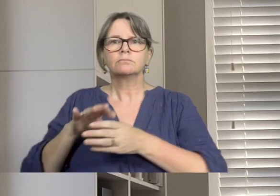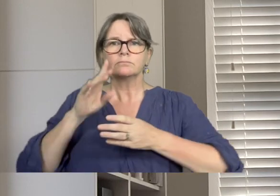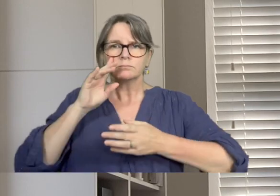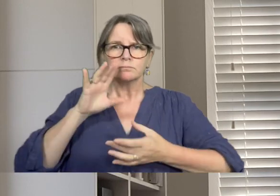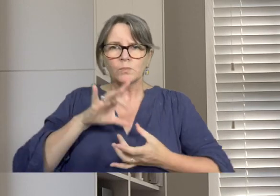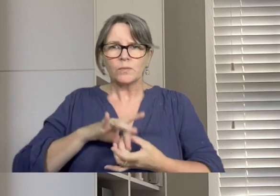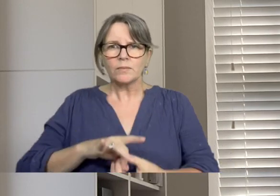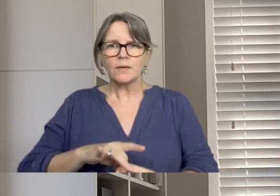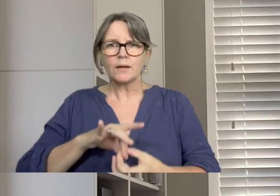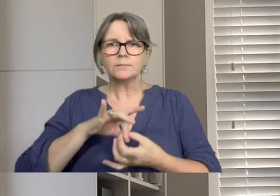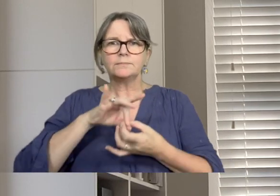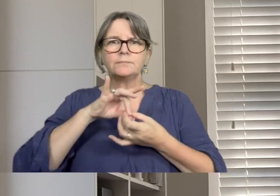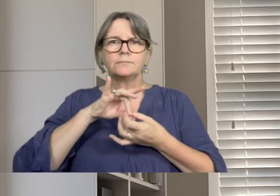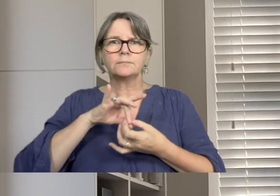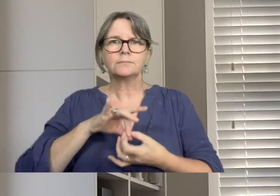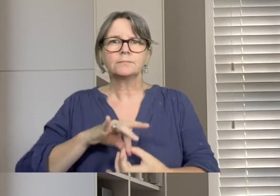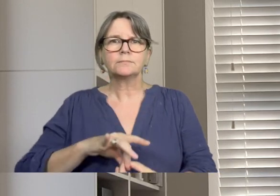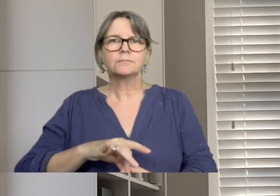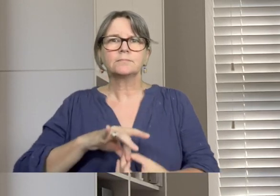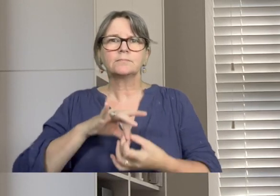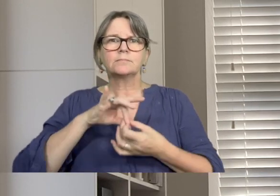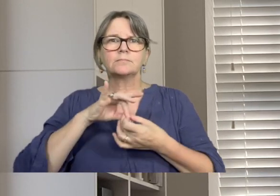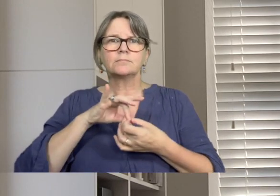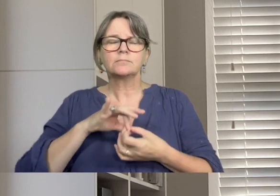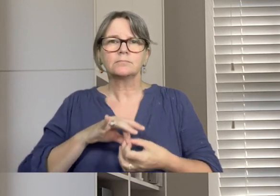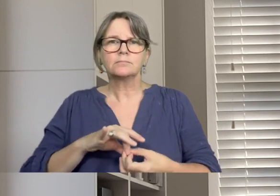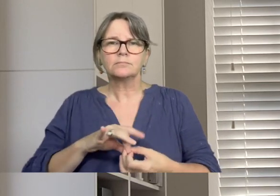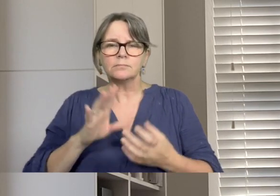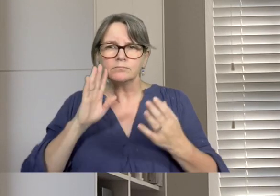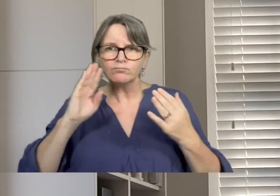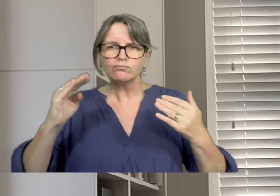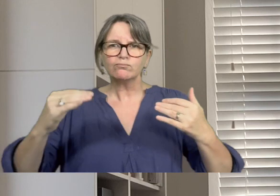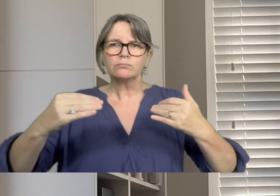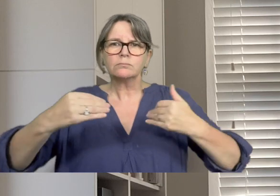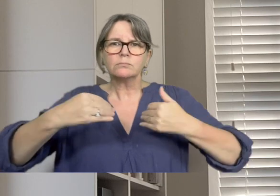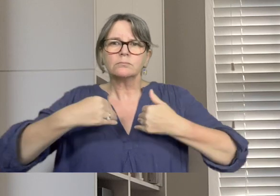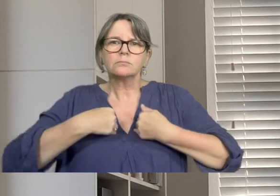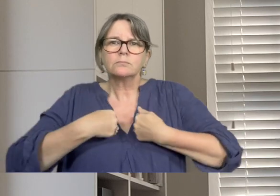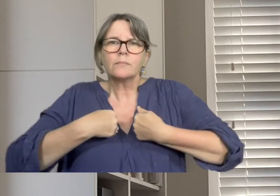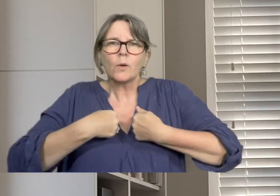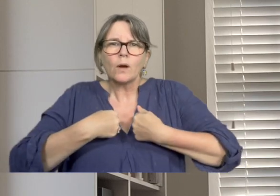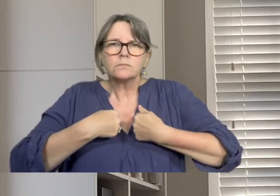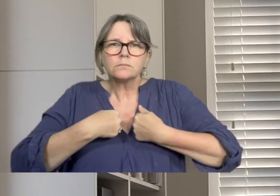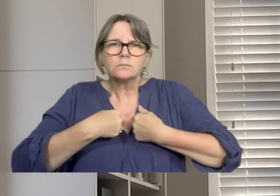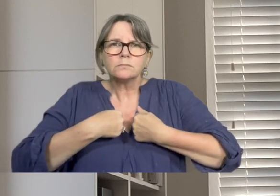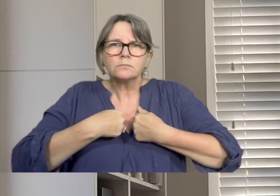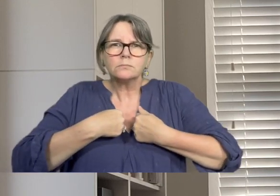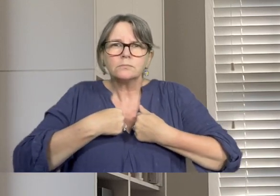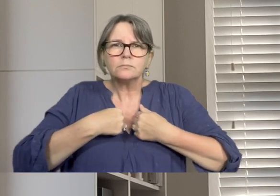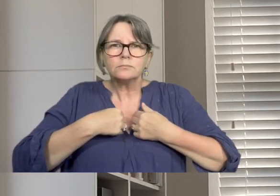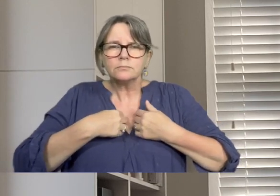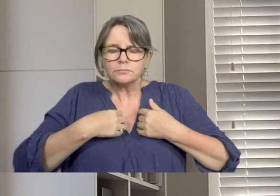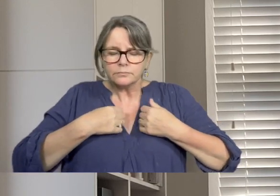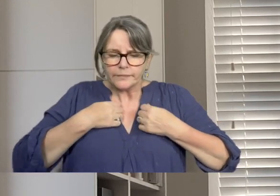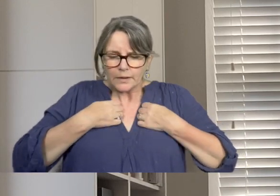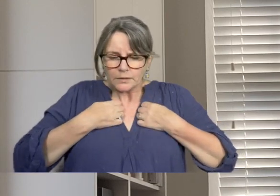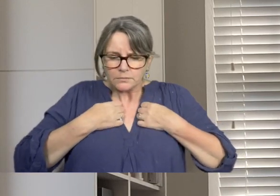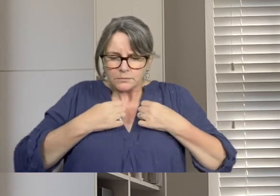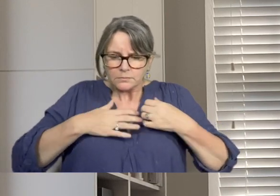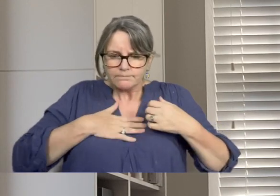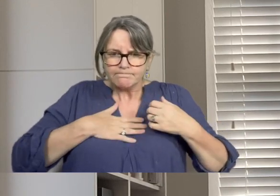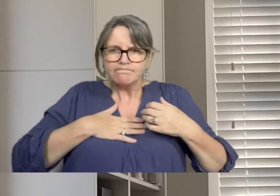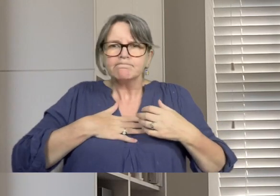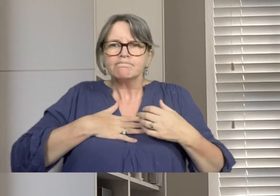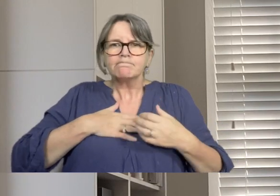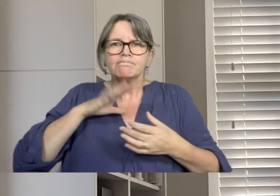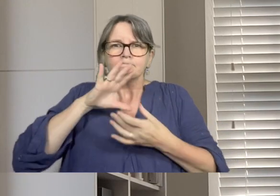up and connect. Whatever it is, to bring that focus into you and into that centre, and just finding that